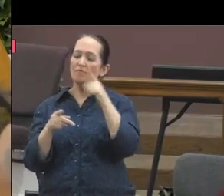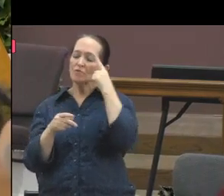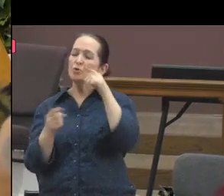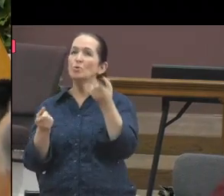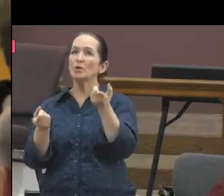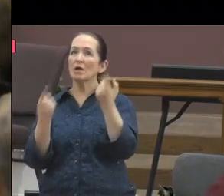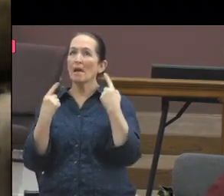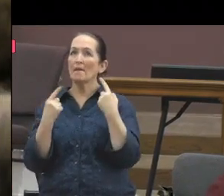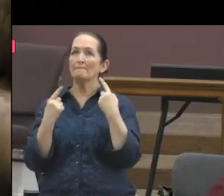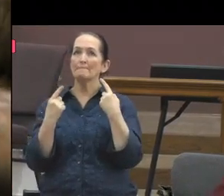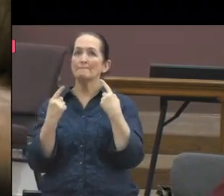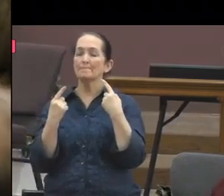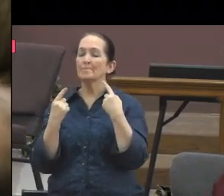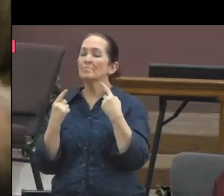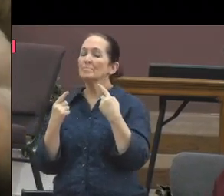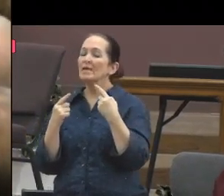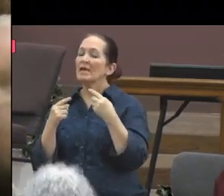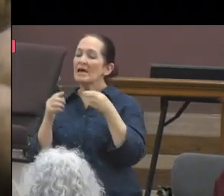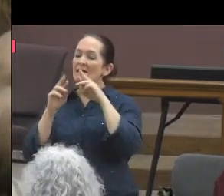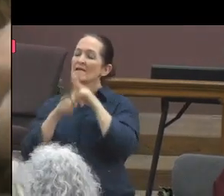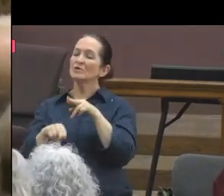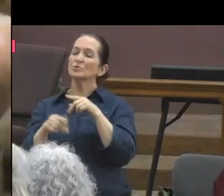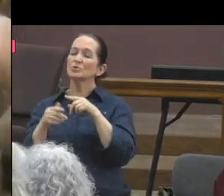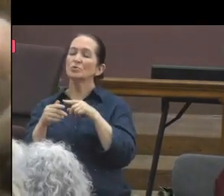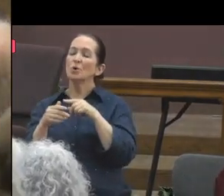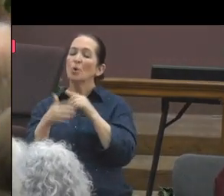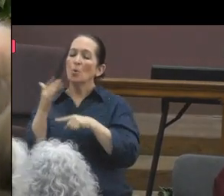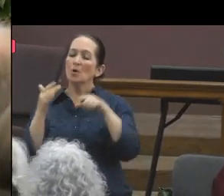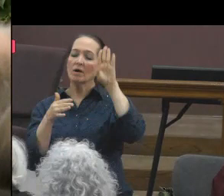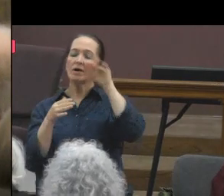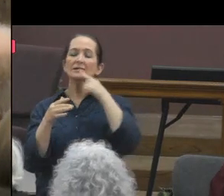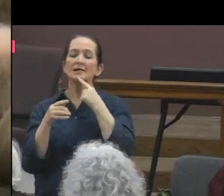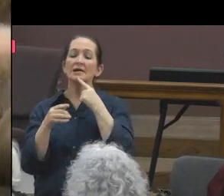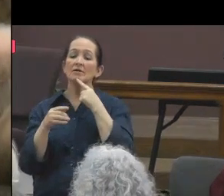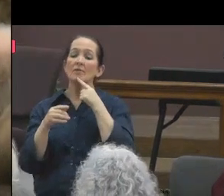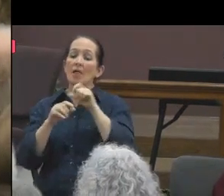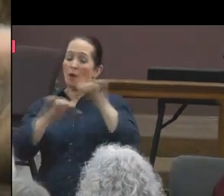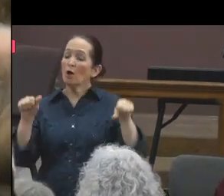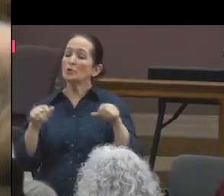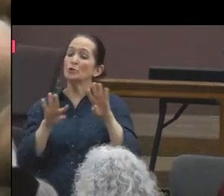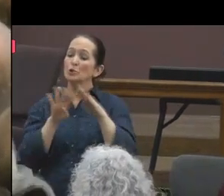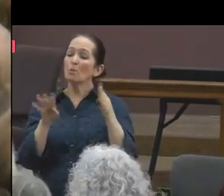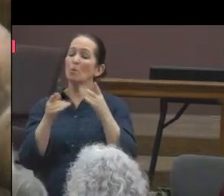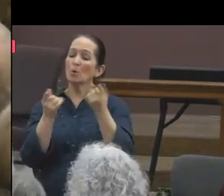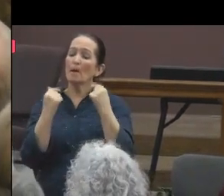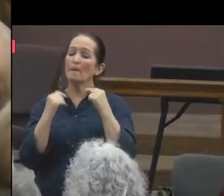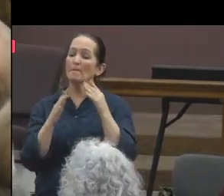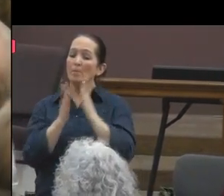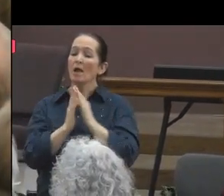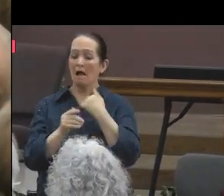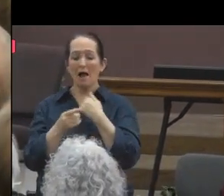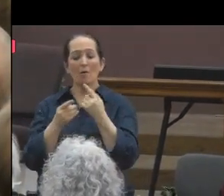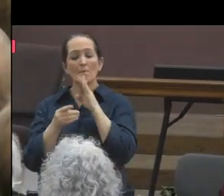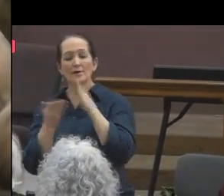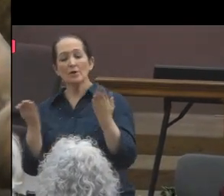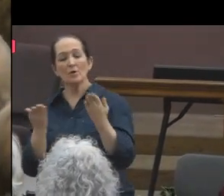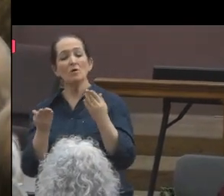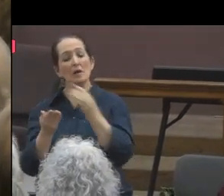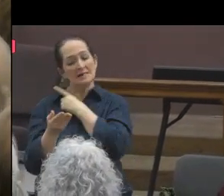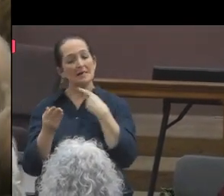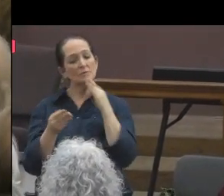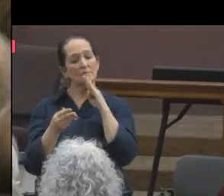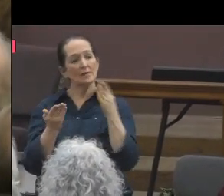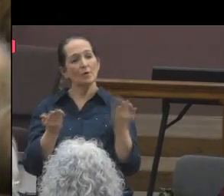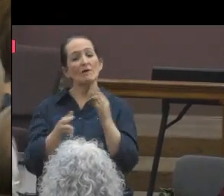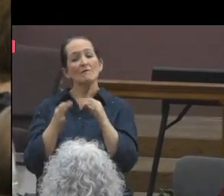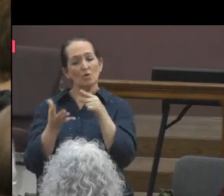and come and respond to what God has said to you. The altar is open if you'd like to come and pray. I will be here. A couple of our deacons will be here. If you'd like to